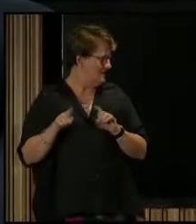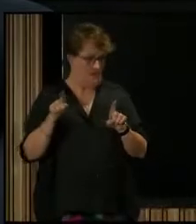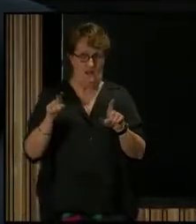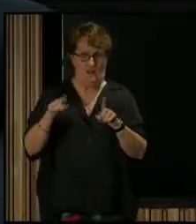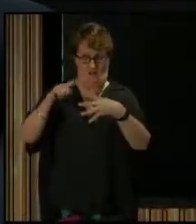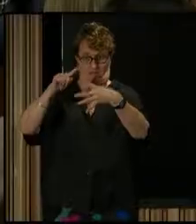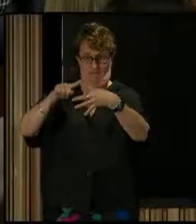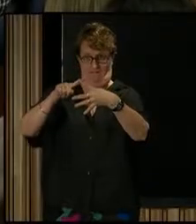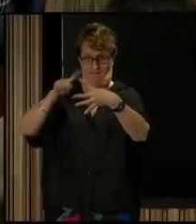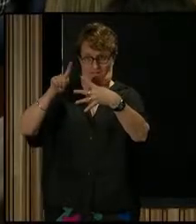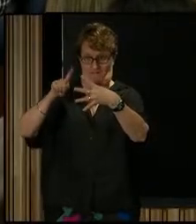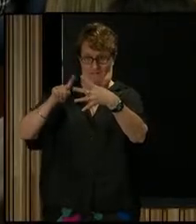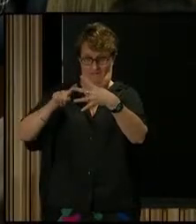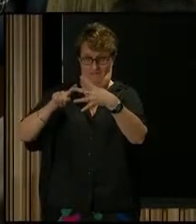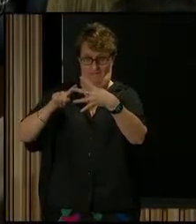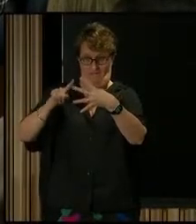sing.